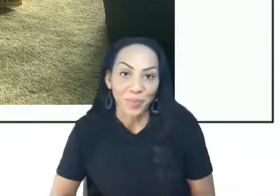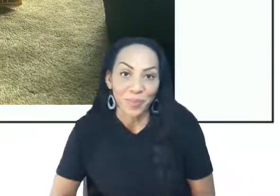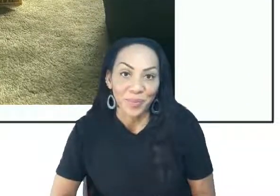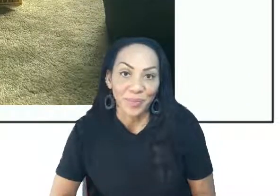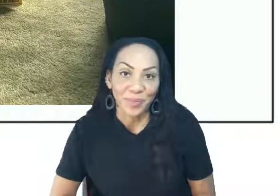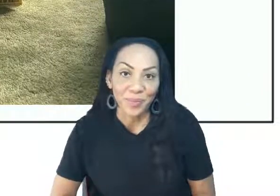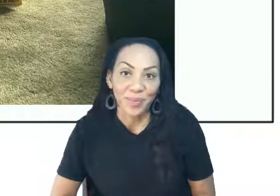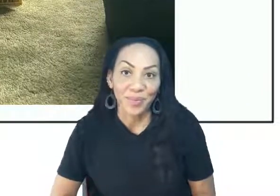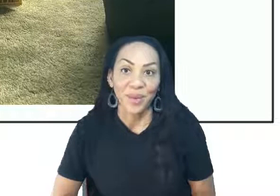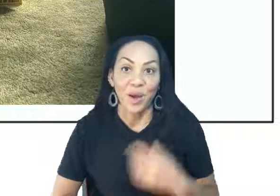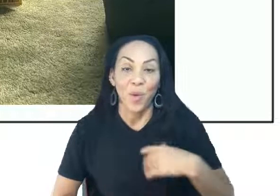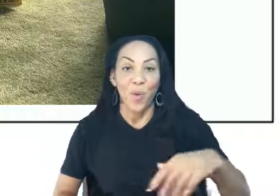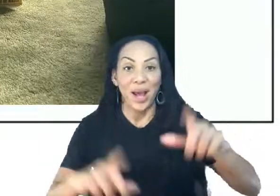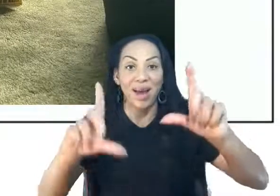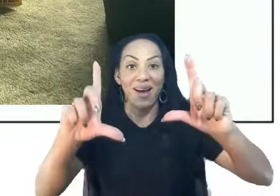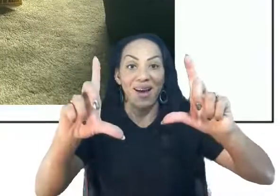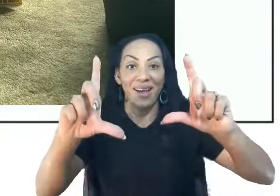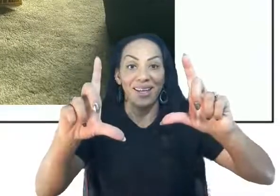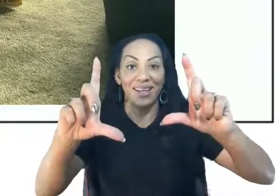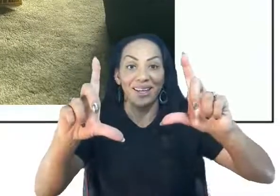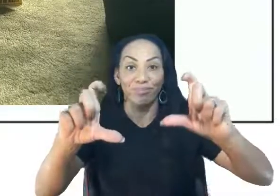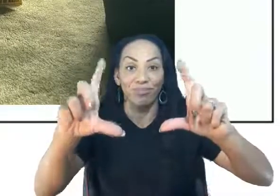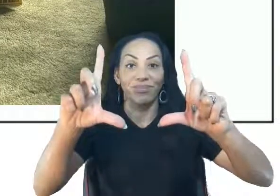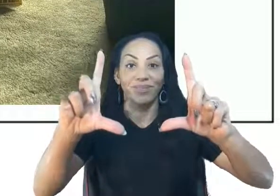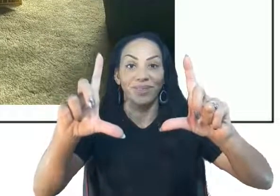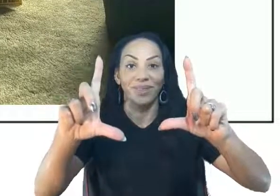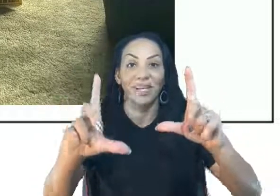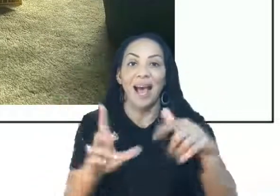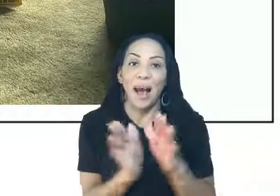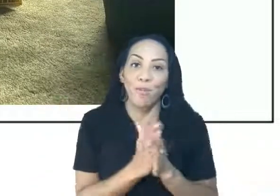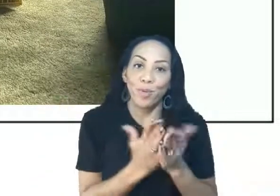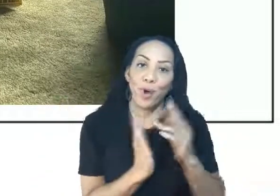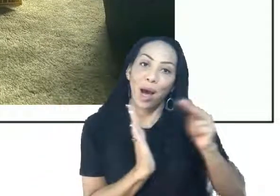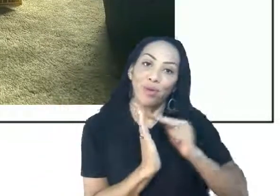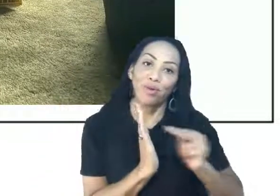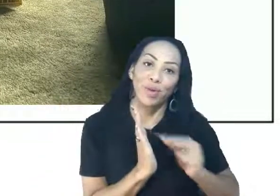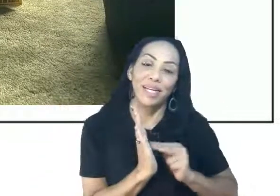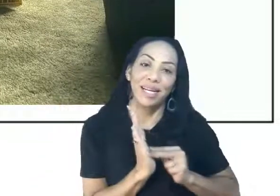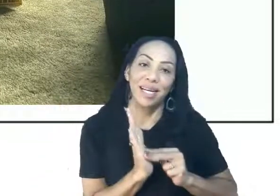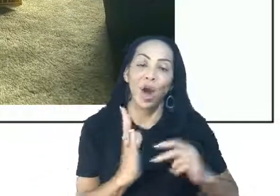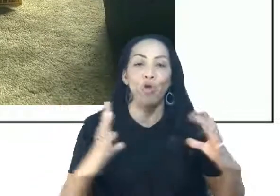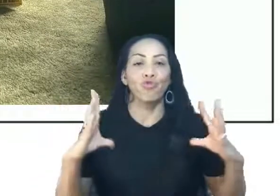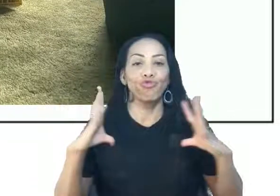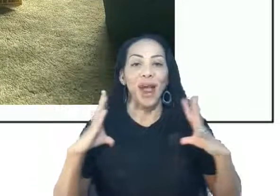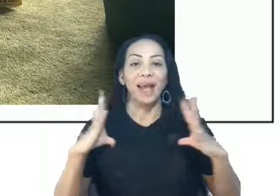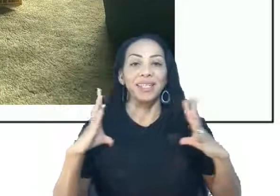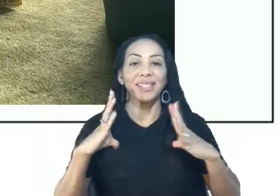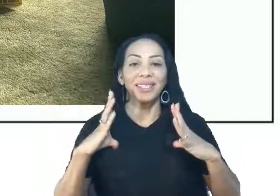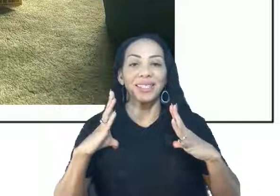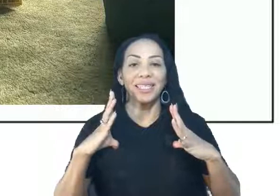took this photo, so I've propped that up. And this was taken on a December day with a kind of,